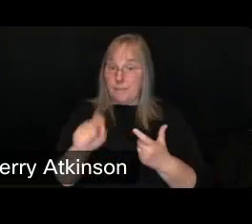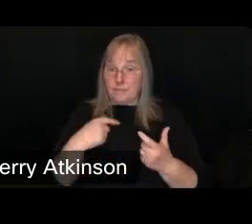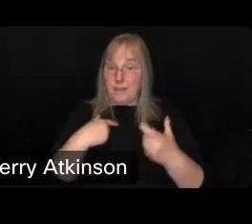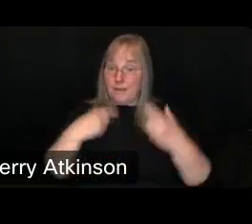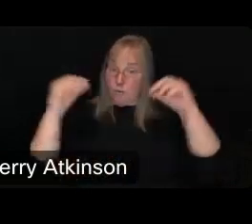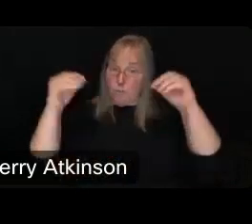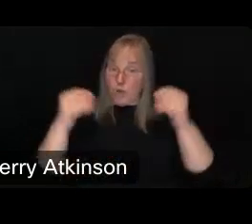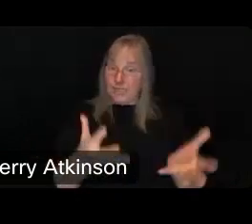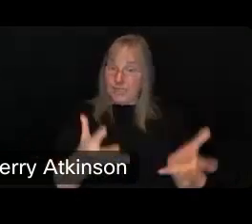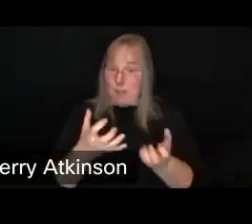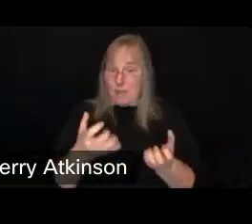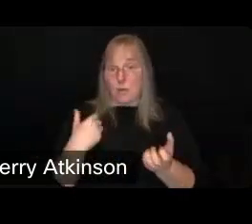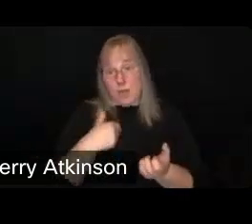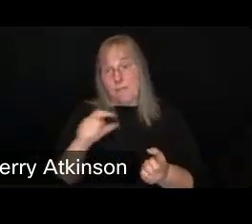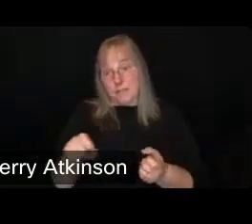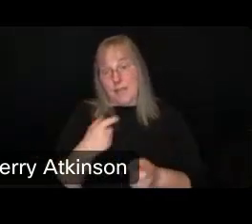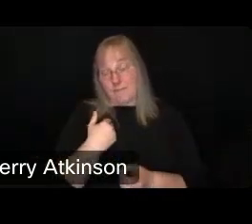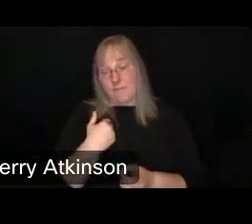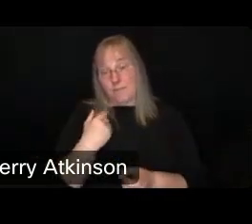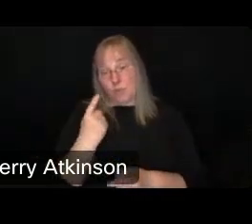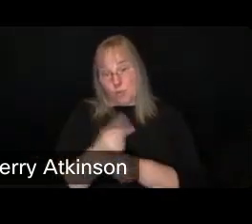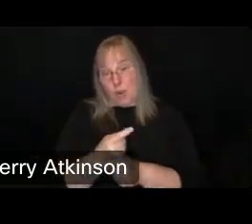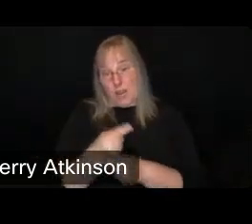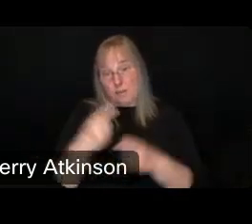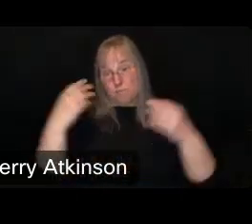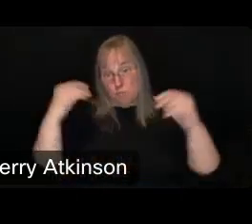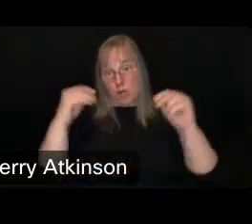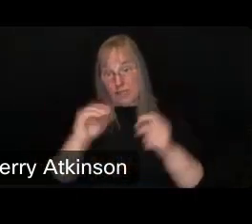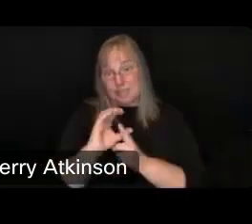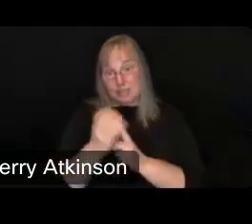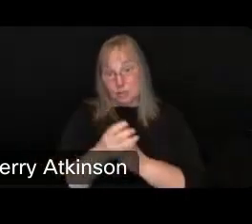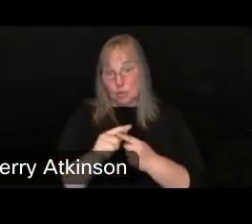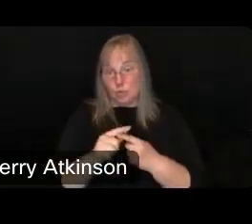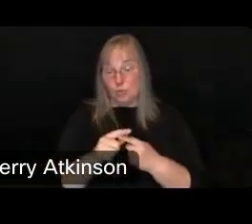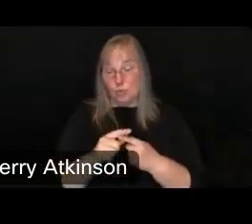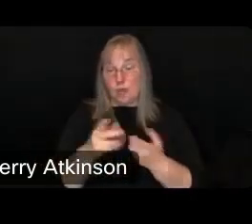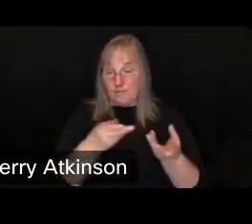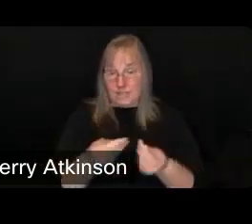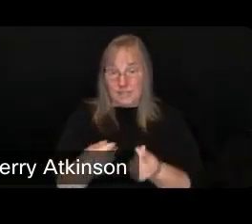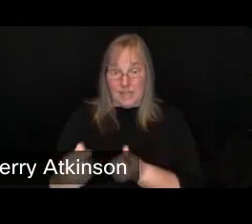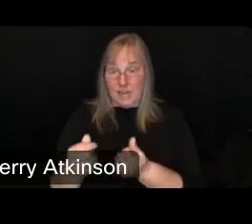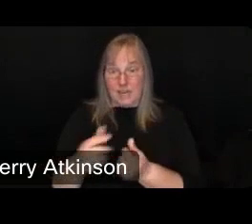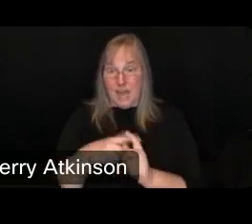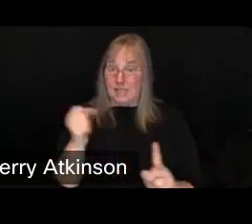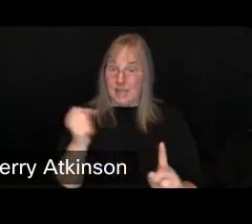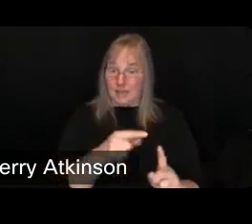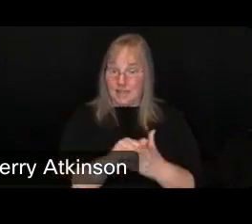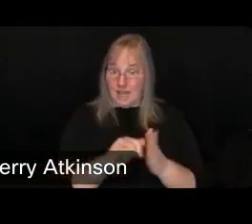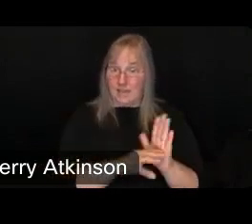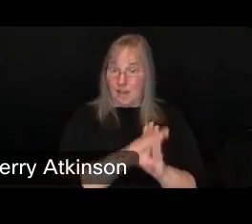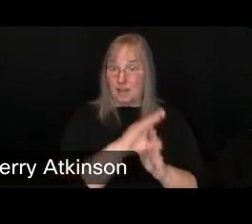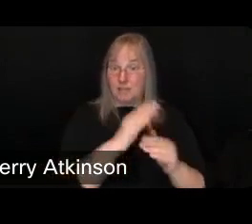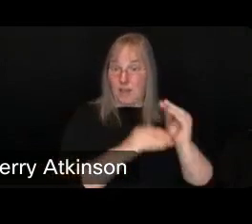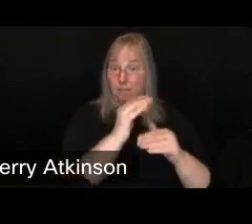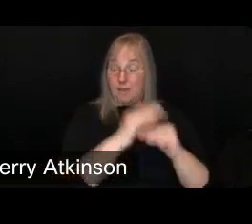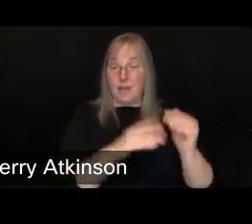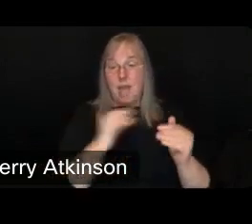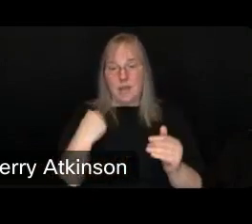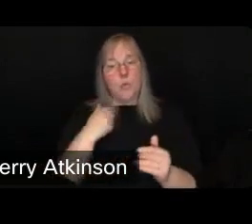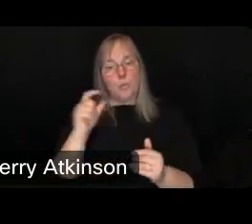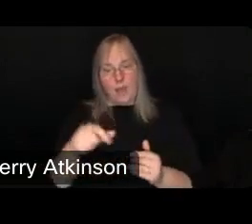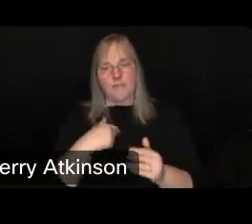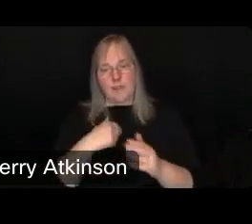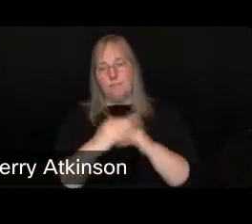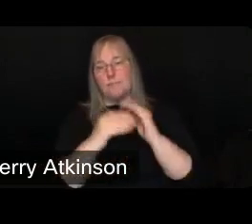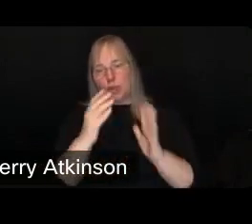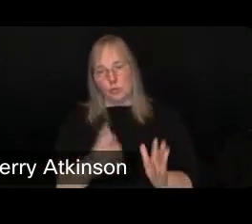market conditions in order to facilitate and catalyze that development. And we have to have developers and lenders